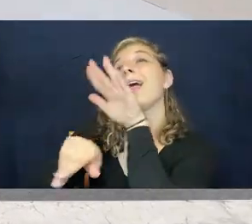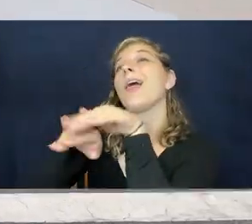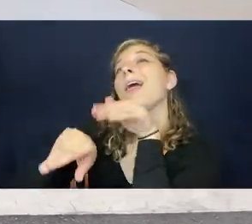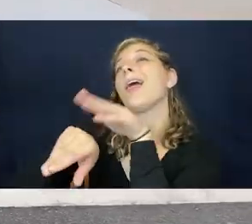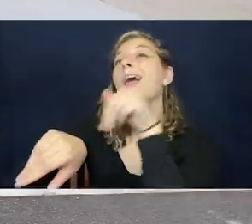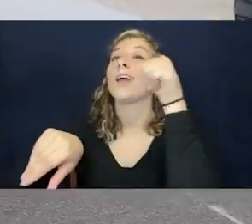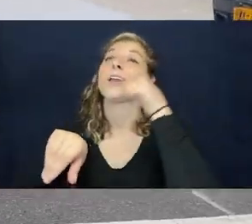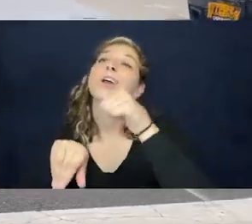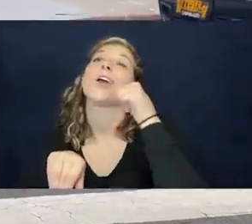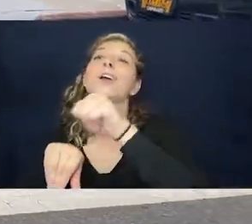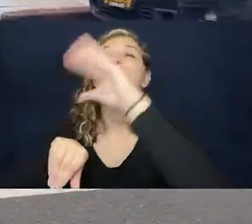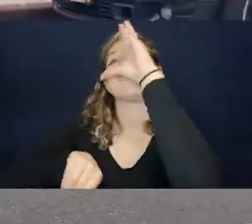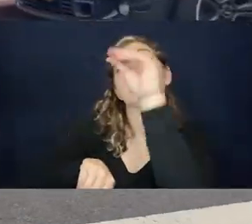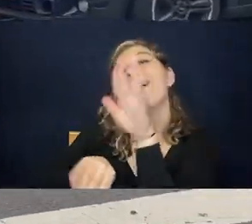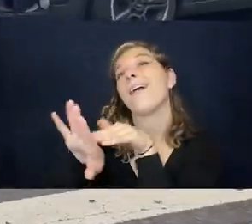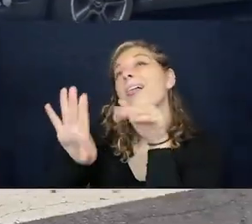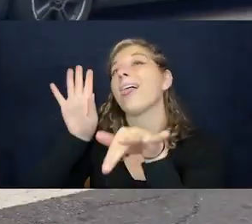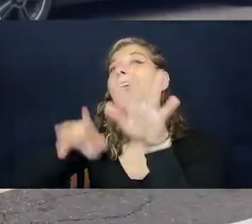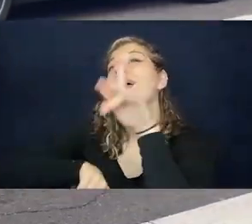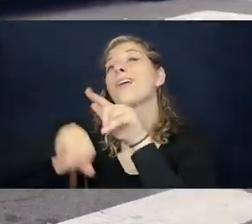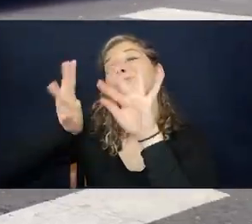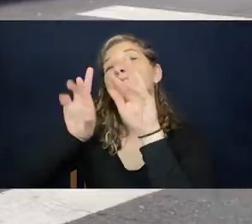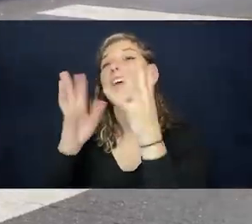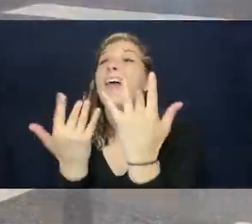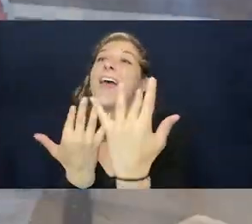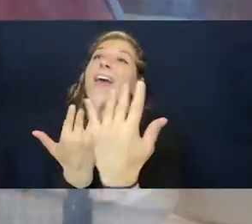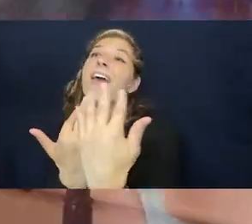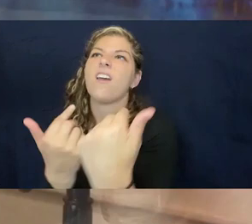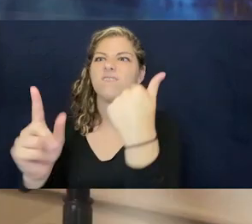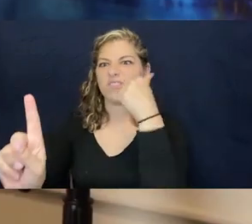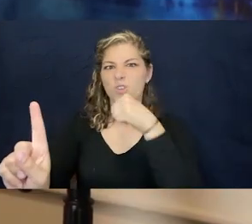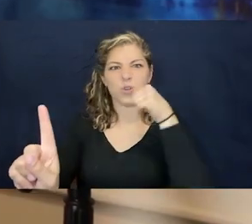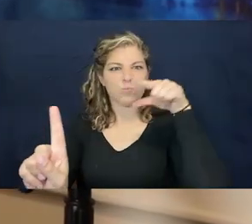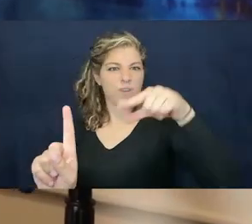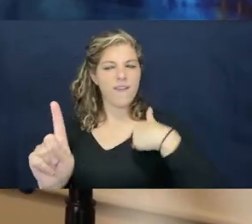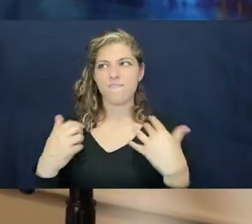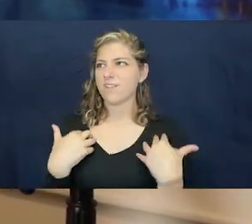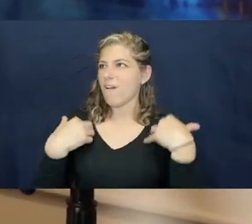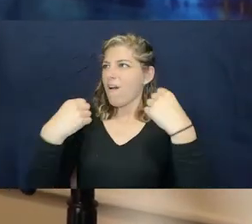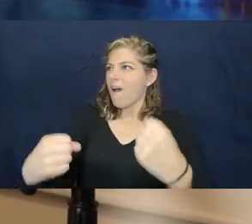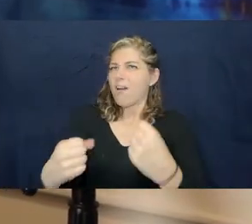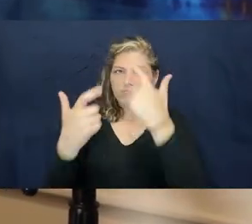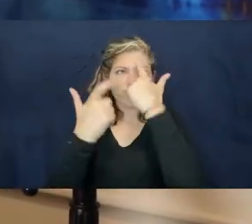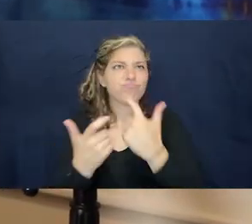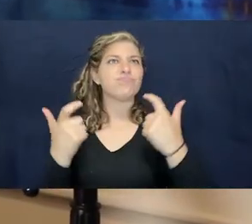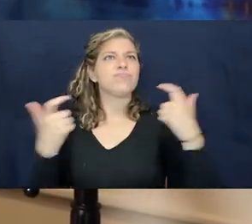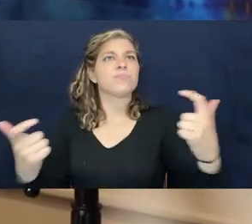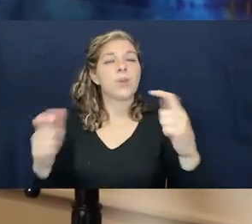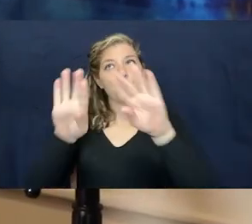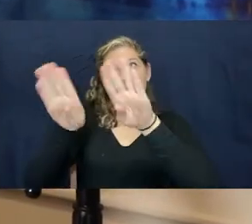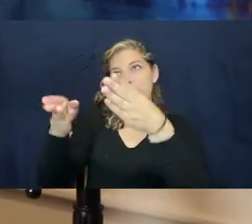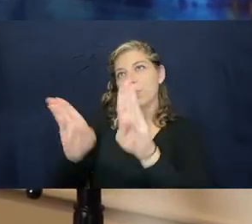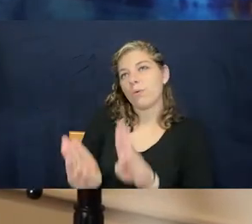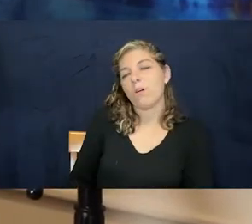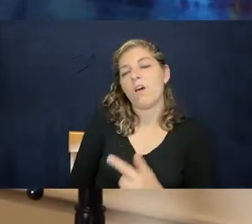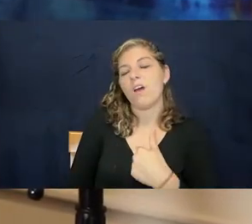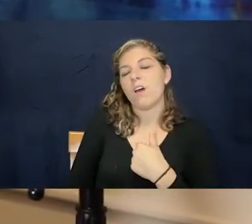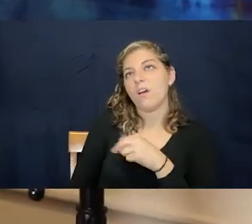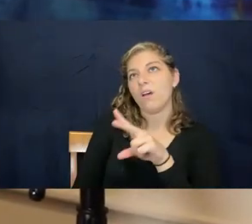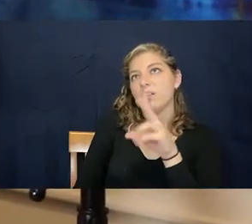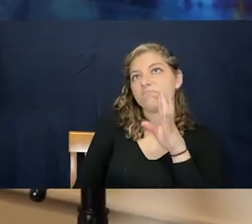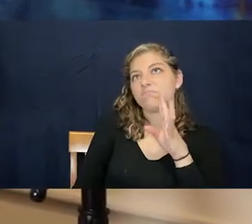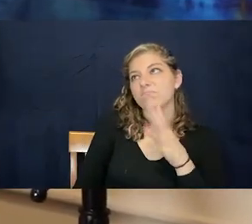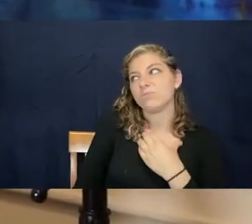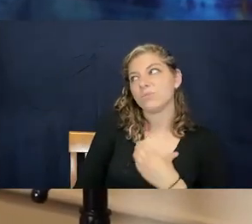walking with her. Hundreds of guys waiting to kiss her. She's got confidence and she's got